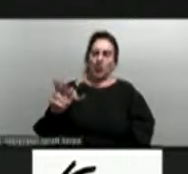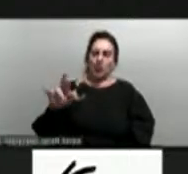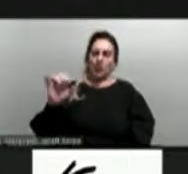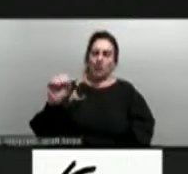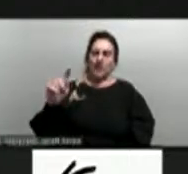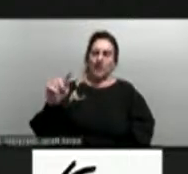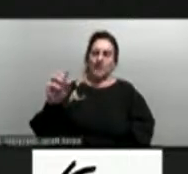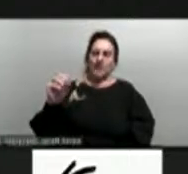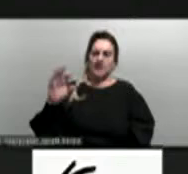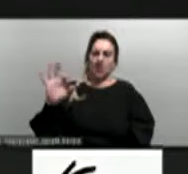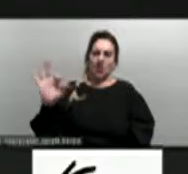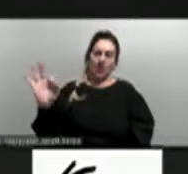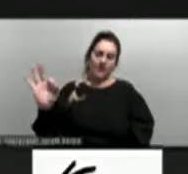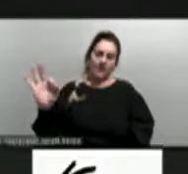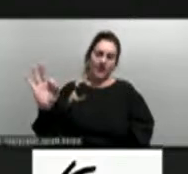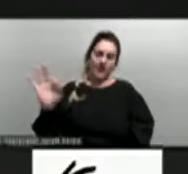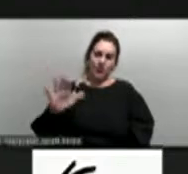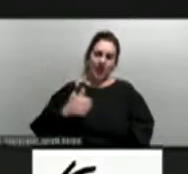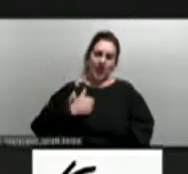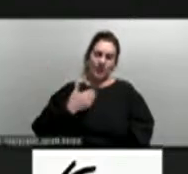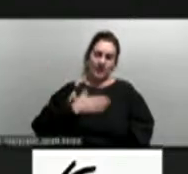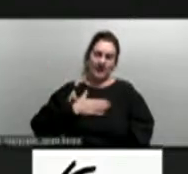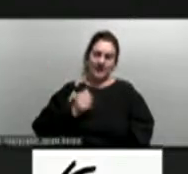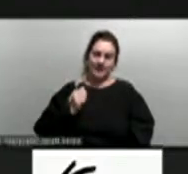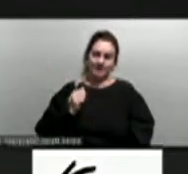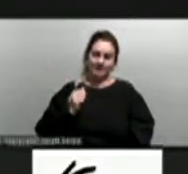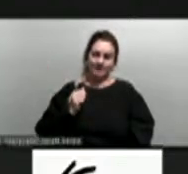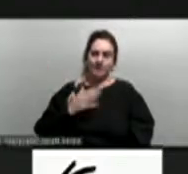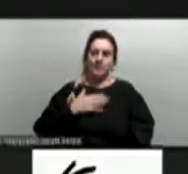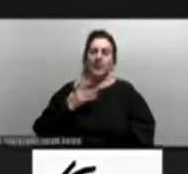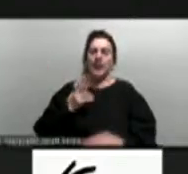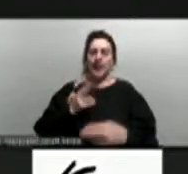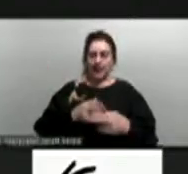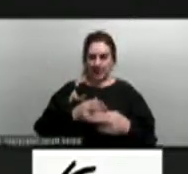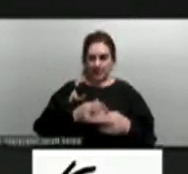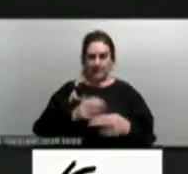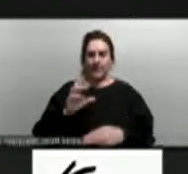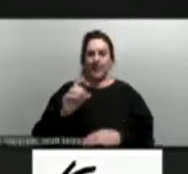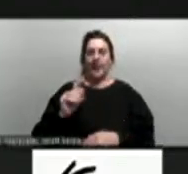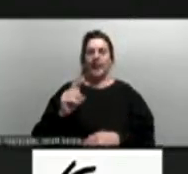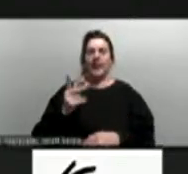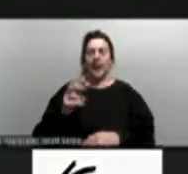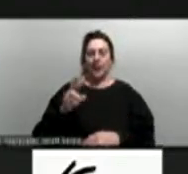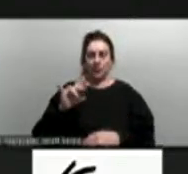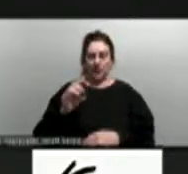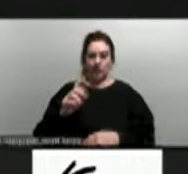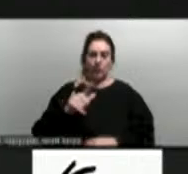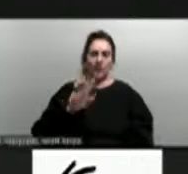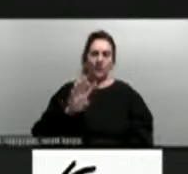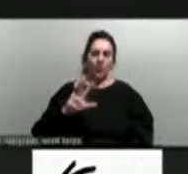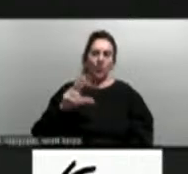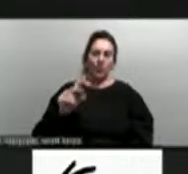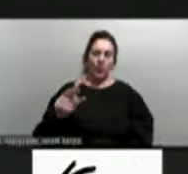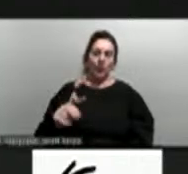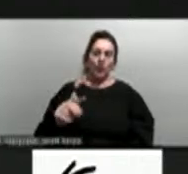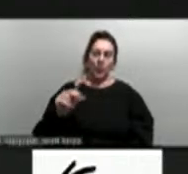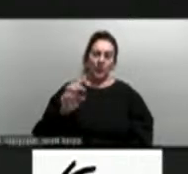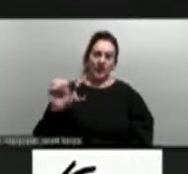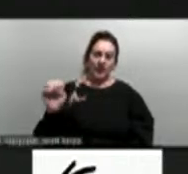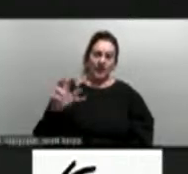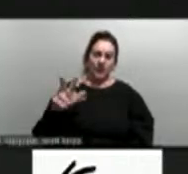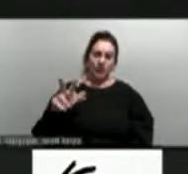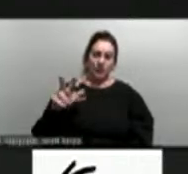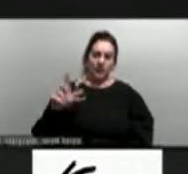state your name and address for the record. My name is Catherine Christophus. The address is 2430 Northeast 135th Street, North